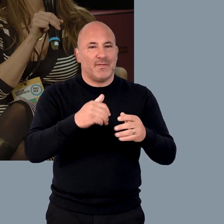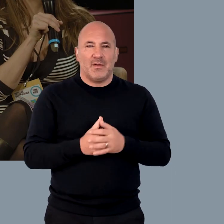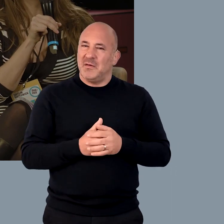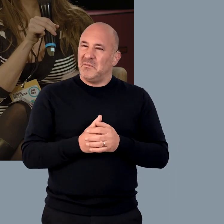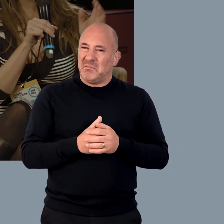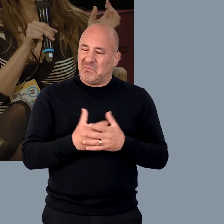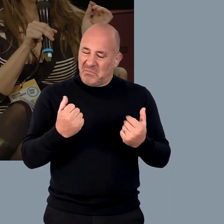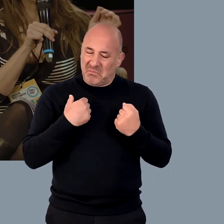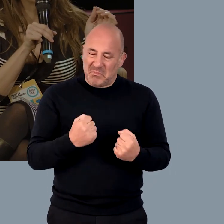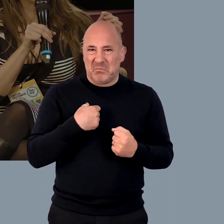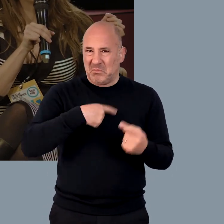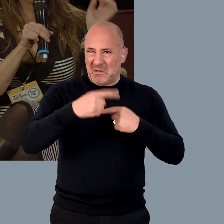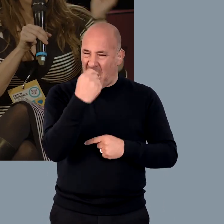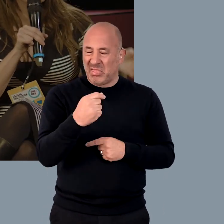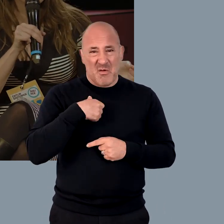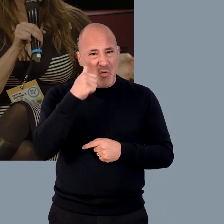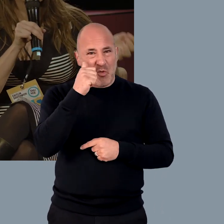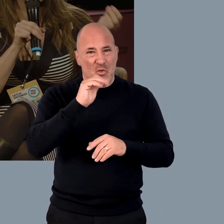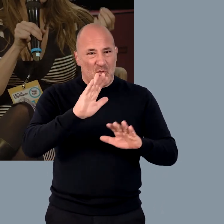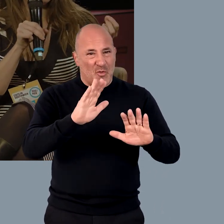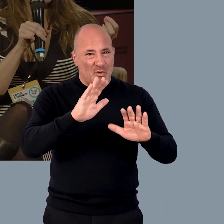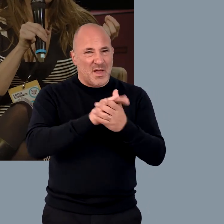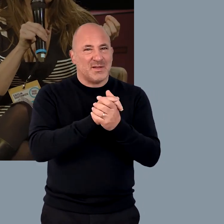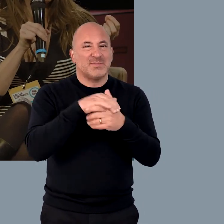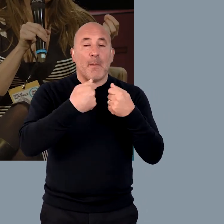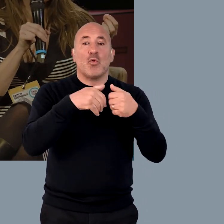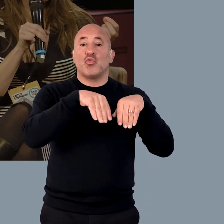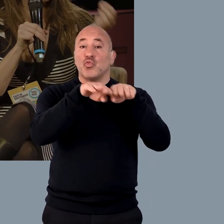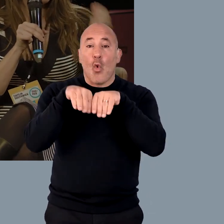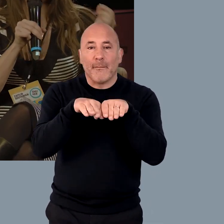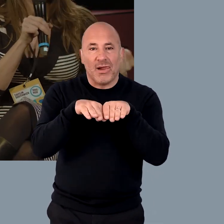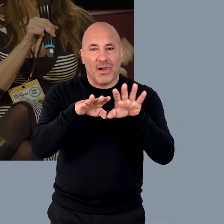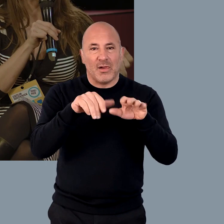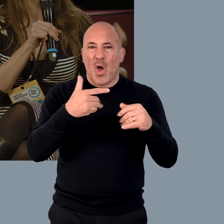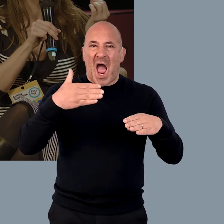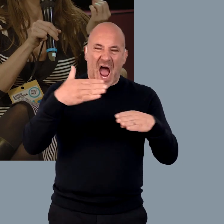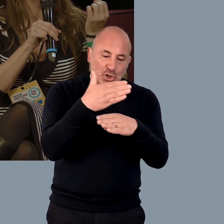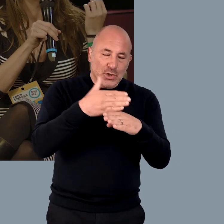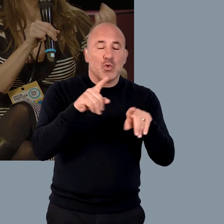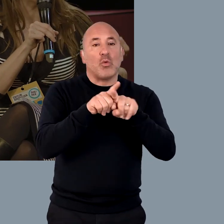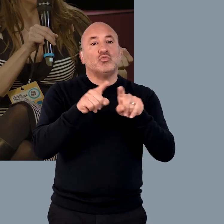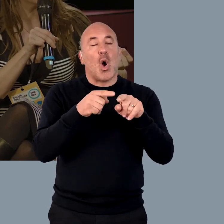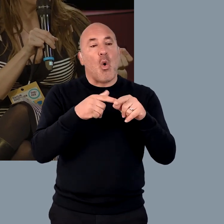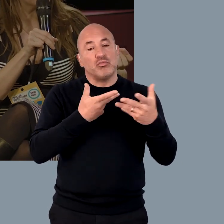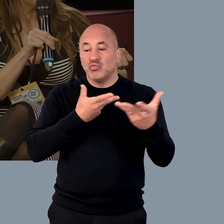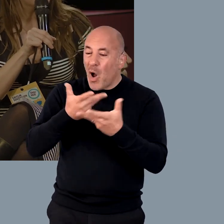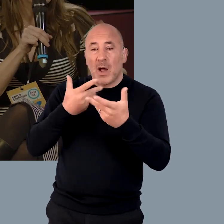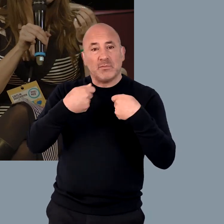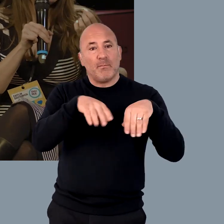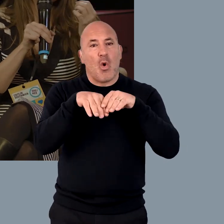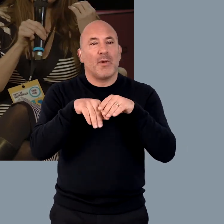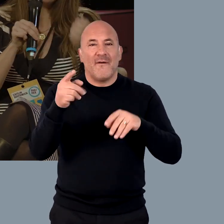in us. But it's normalizing it, is not just about action, but it's also about